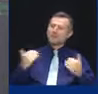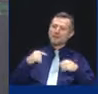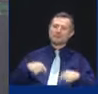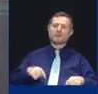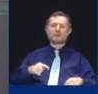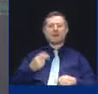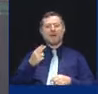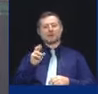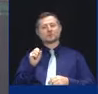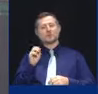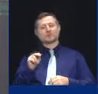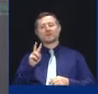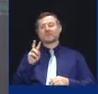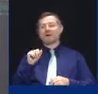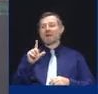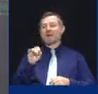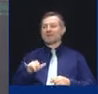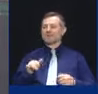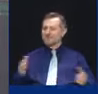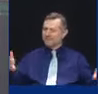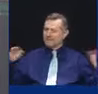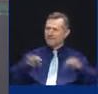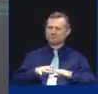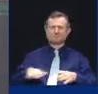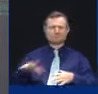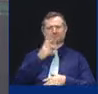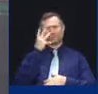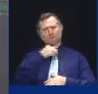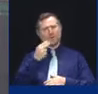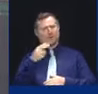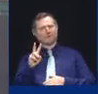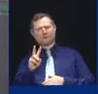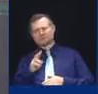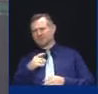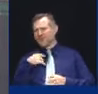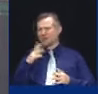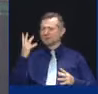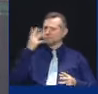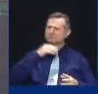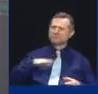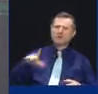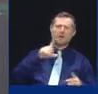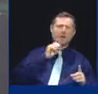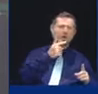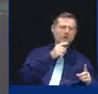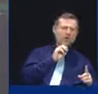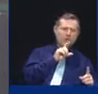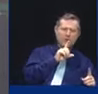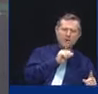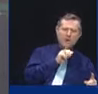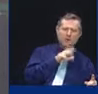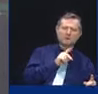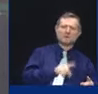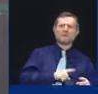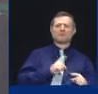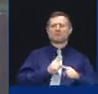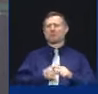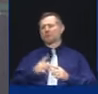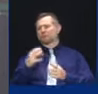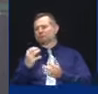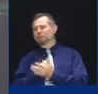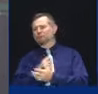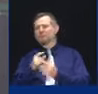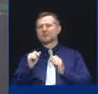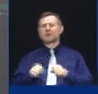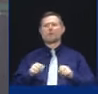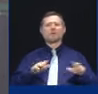magnificent. Look at the attractions. Come to the Hudson Valley. See Legoland. But you know what? Also come to the walkway over the